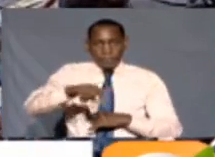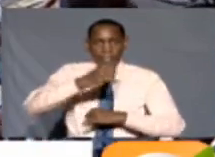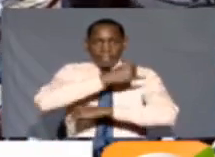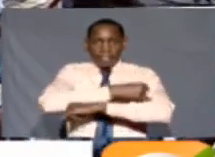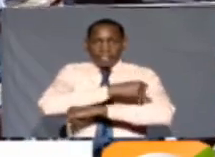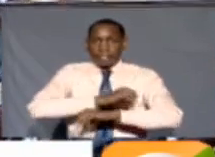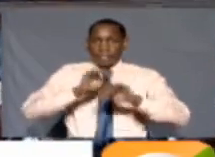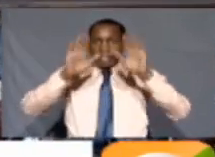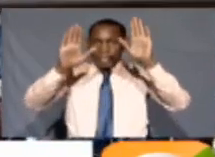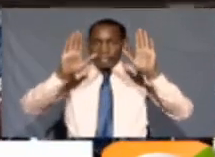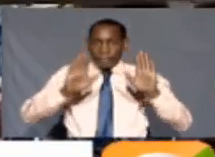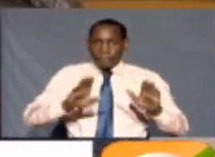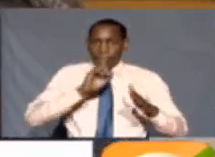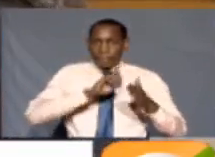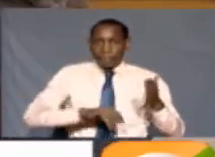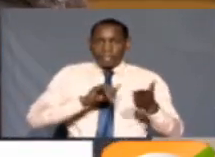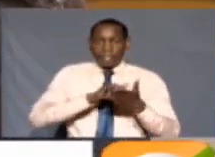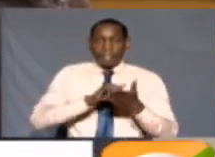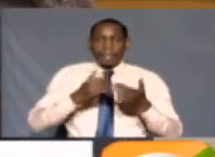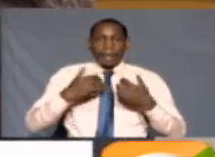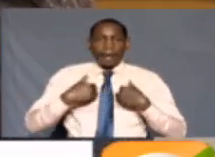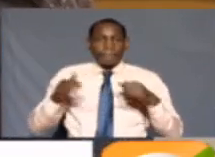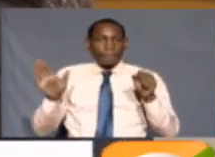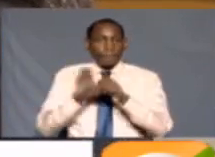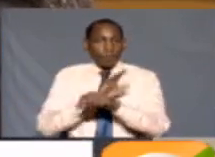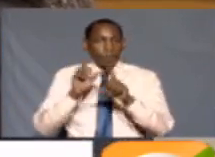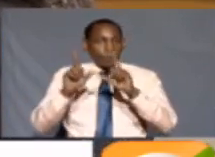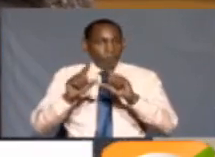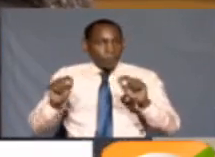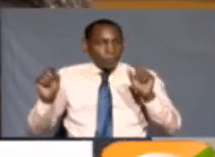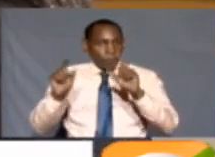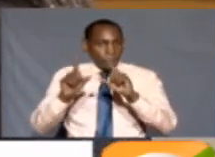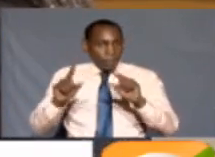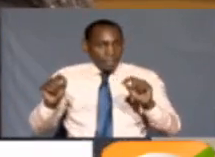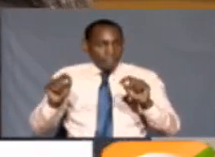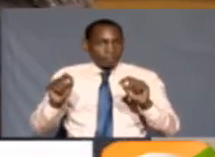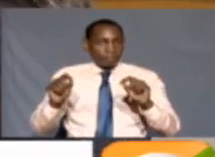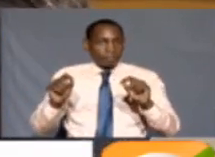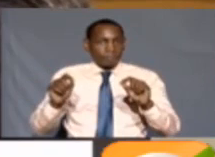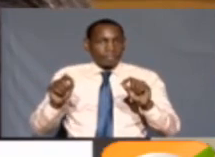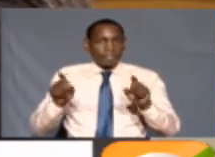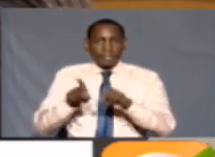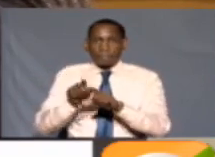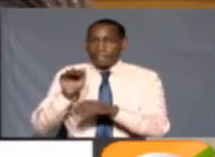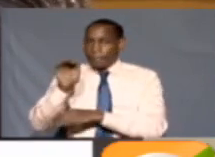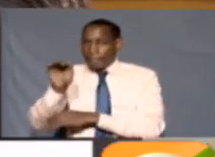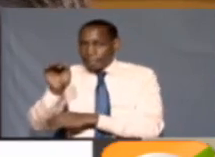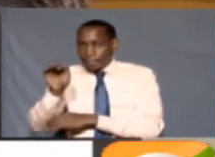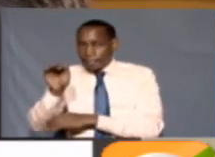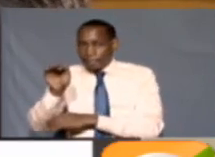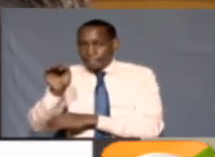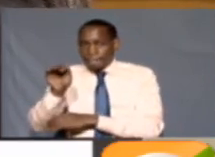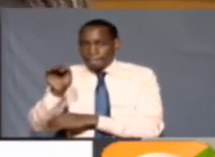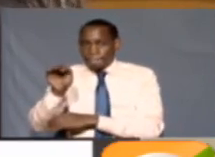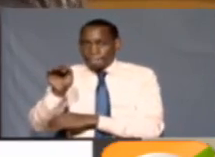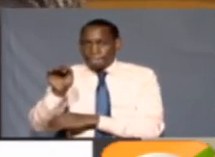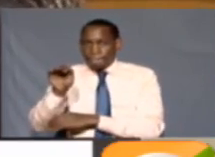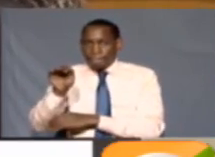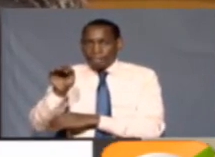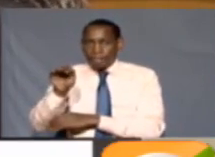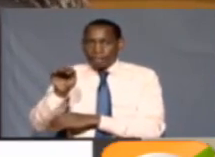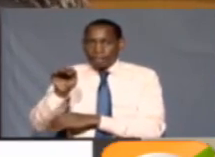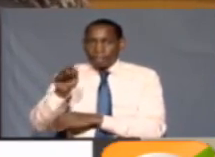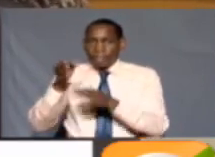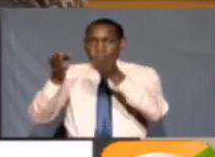it's important that we get the full facts, and we will be asking CPA